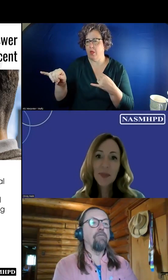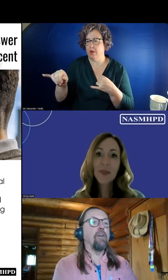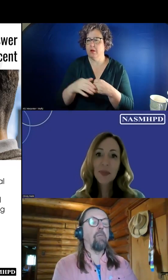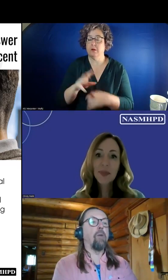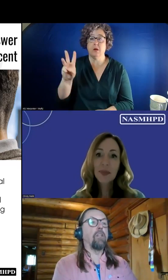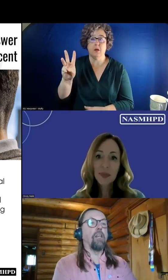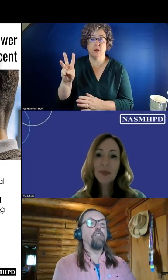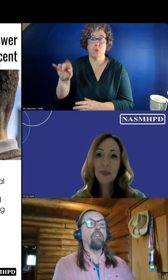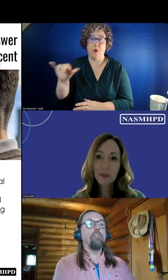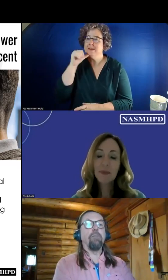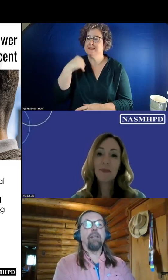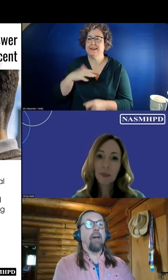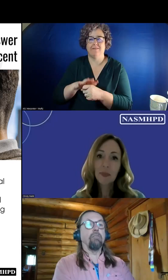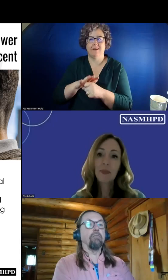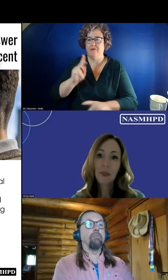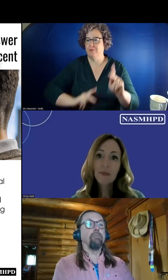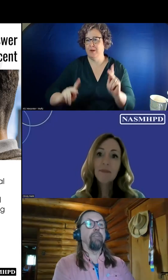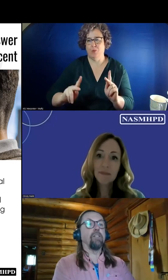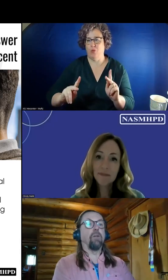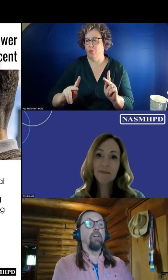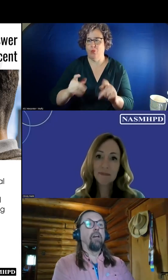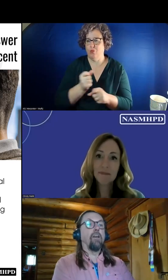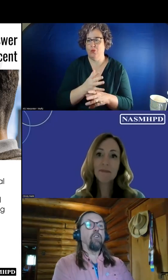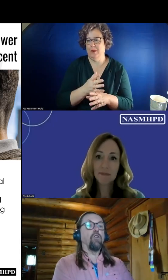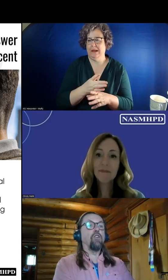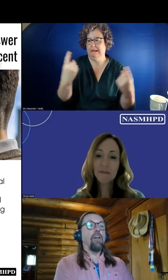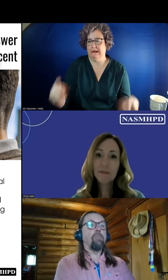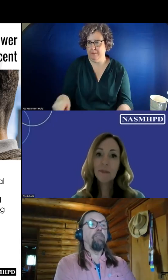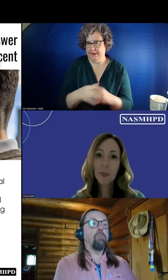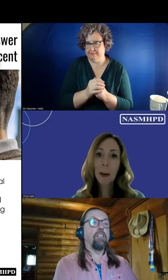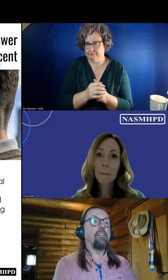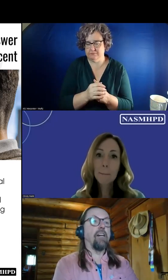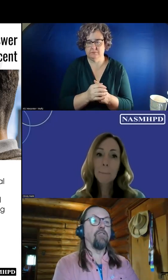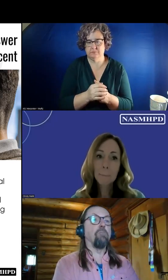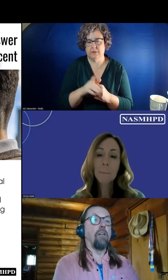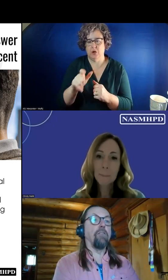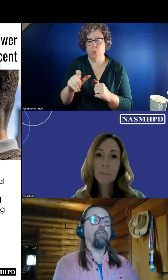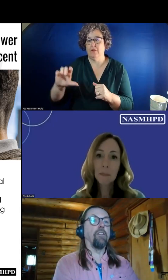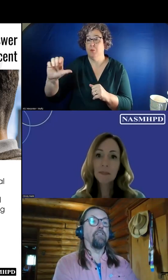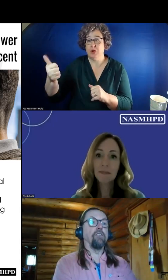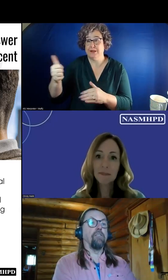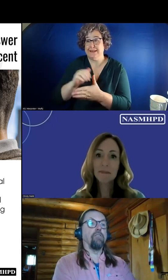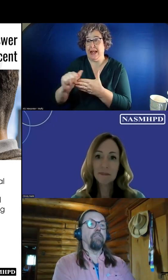have enough of a population to make that feasible. You'd end up having to put $10 a